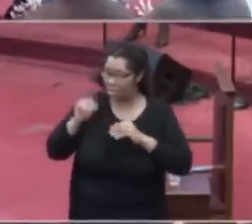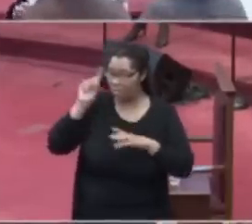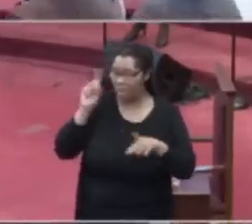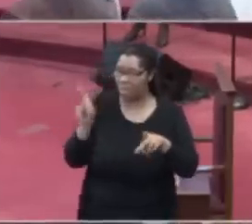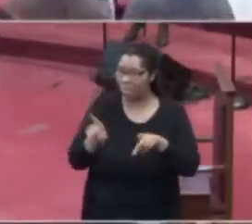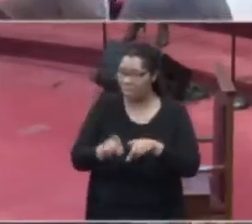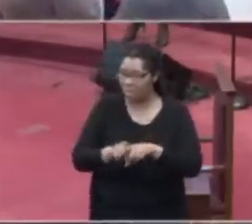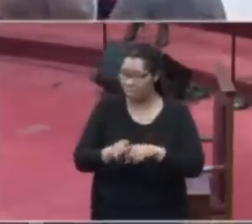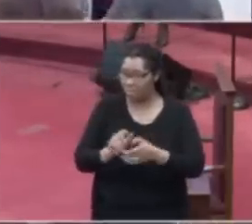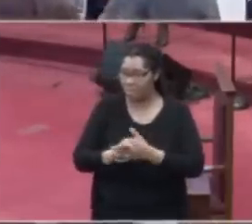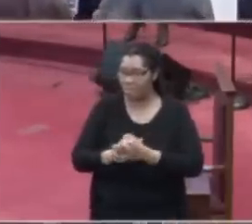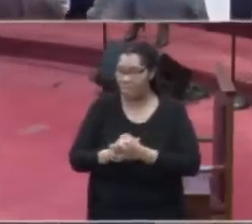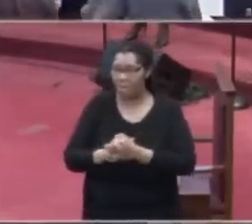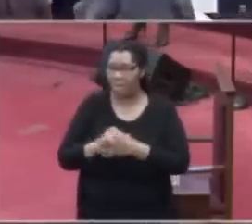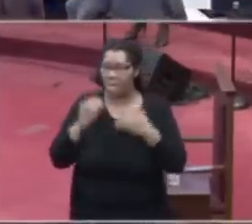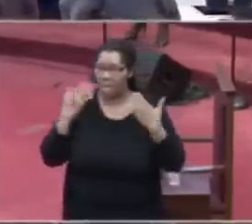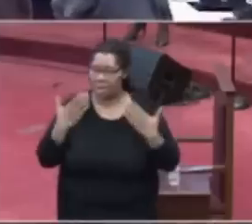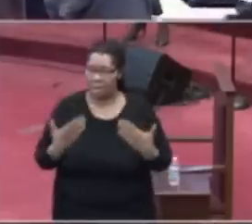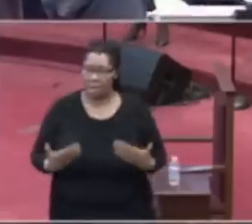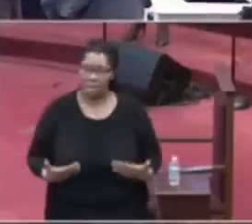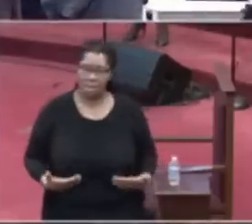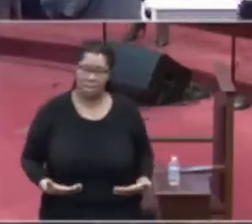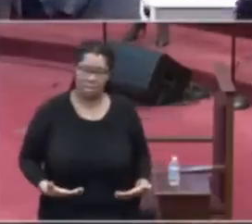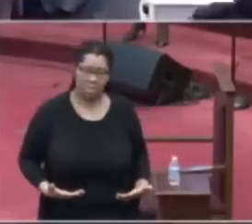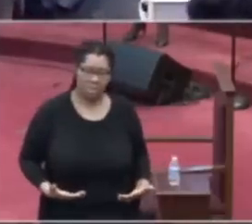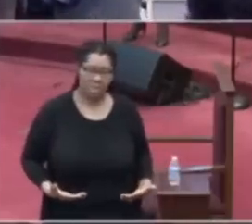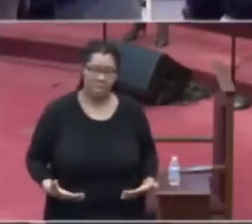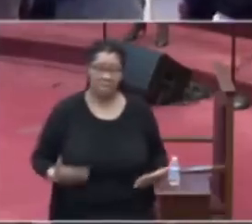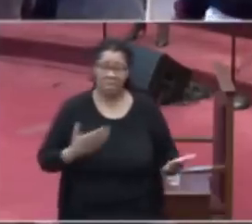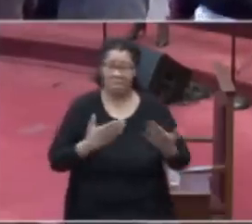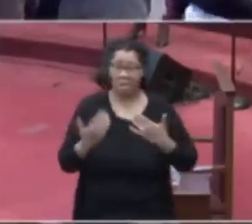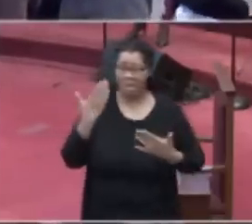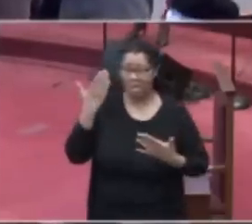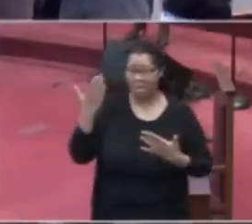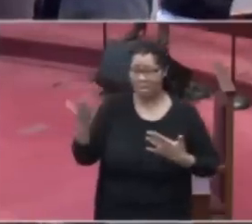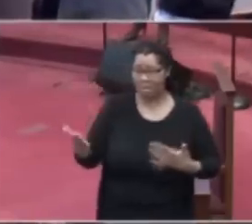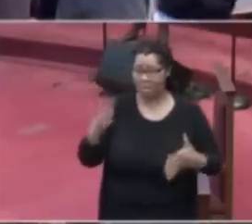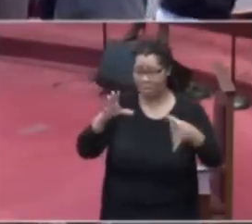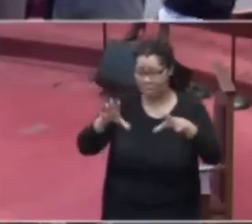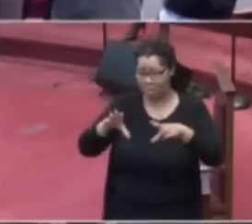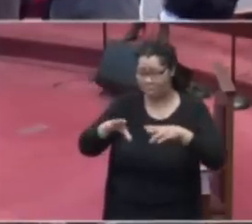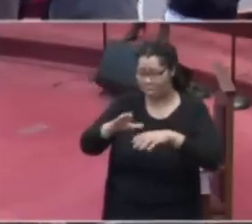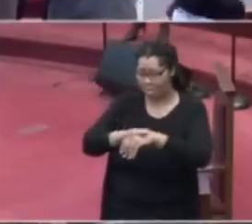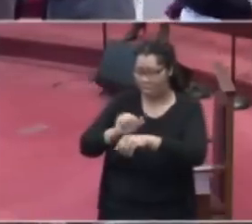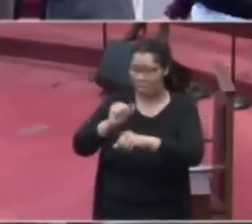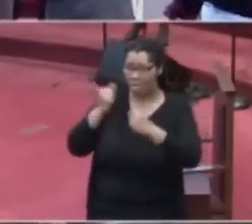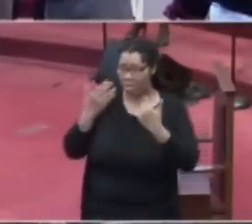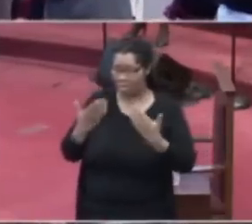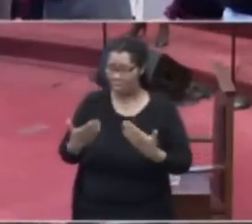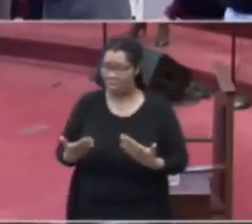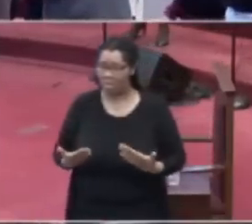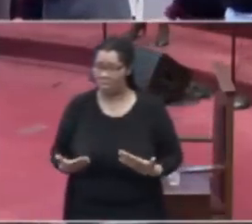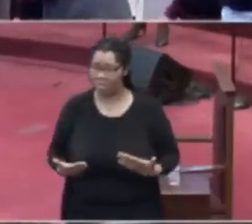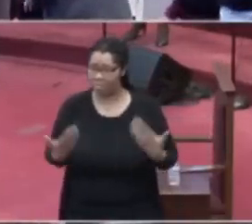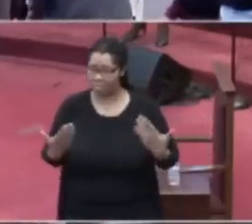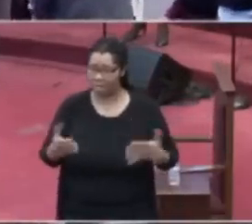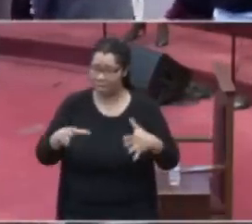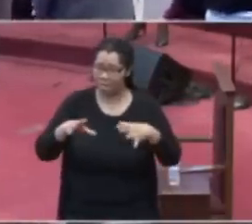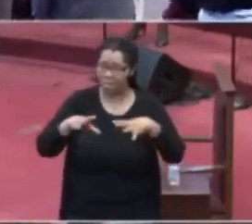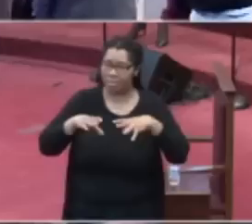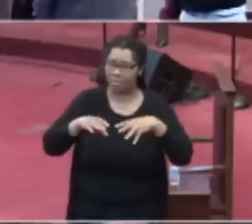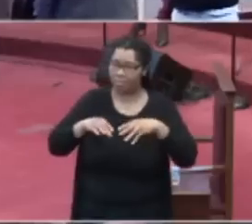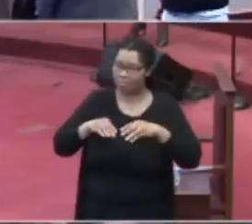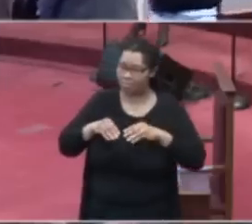main floor. Everybody say, I will. I'll be what you call me to